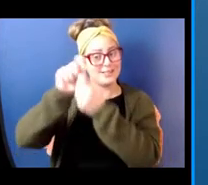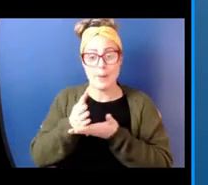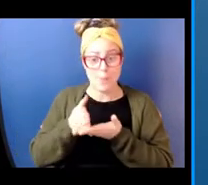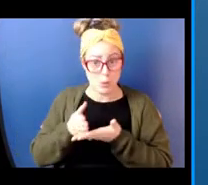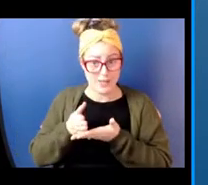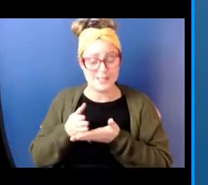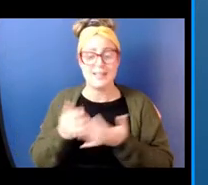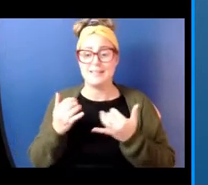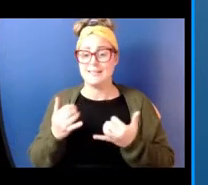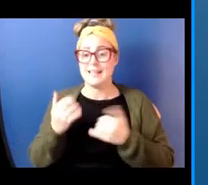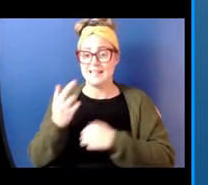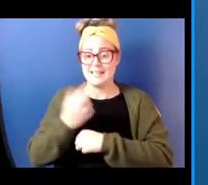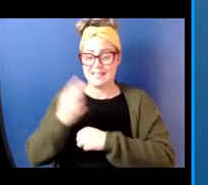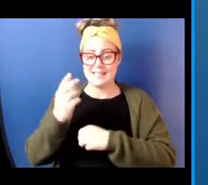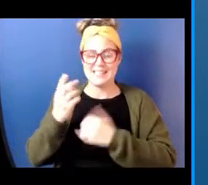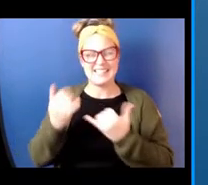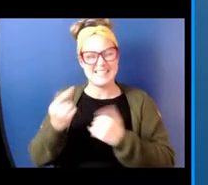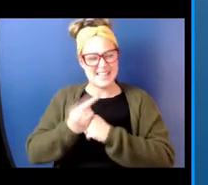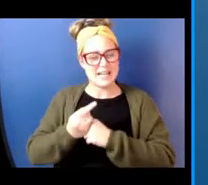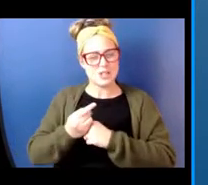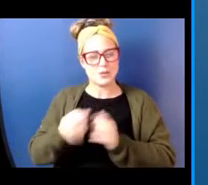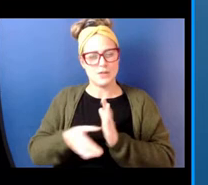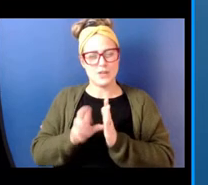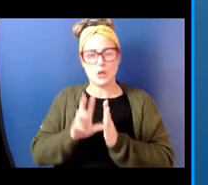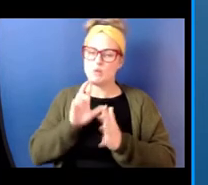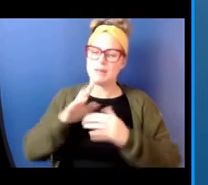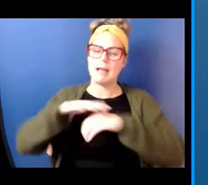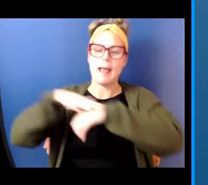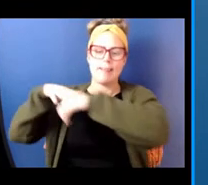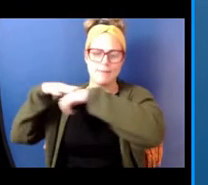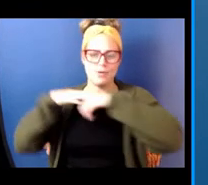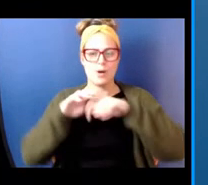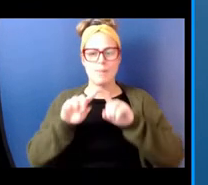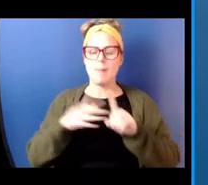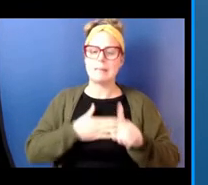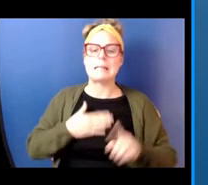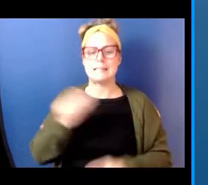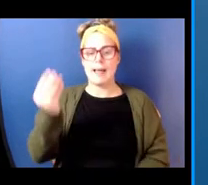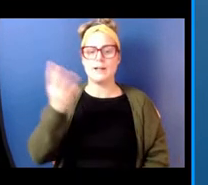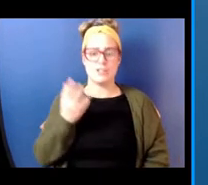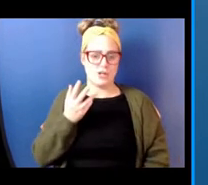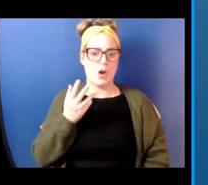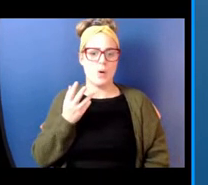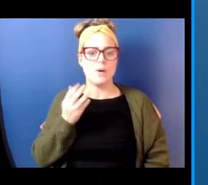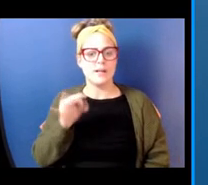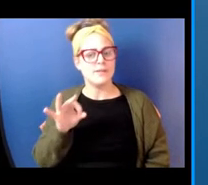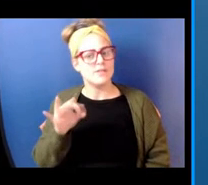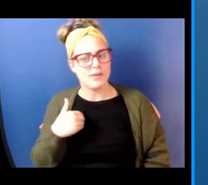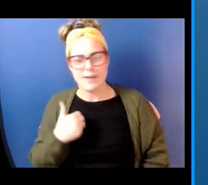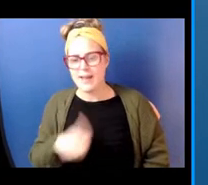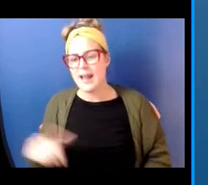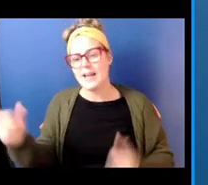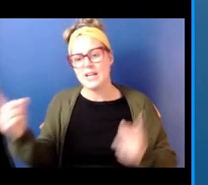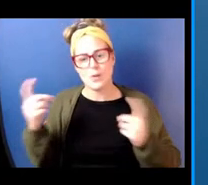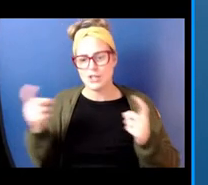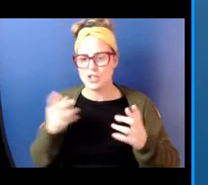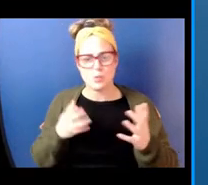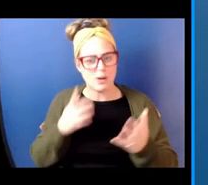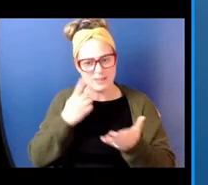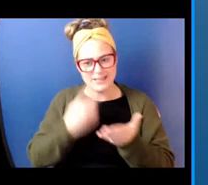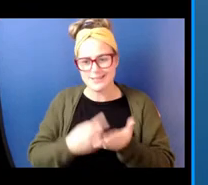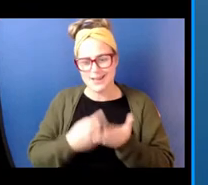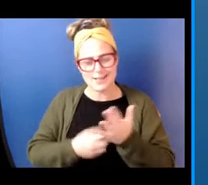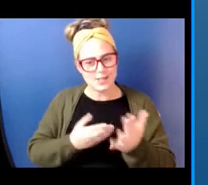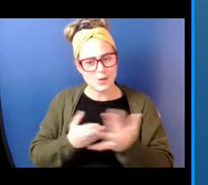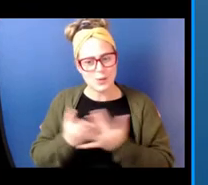complies not blind but please feel free to let us know if you have any questions as we go through the plan